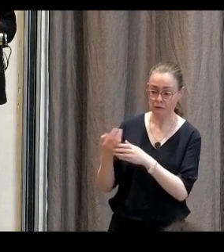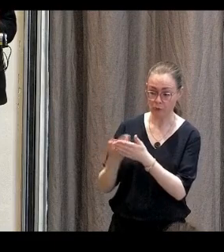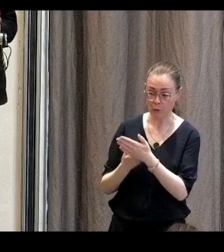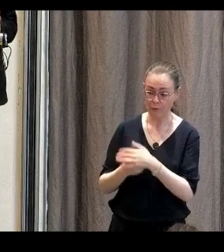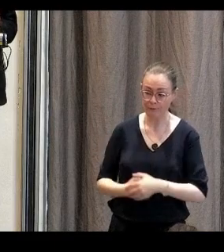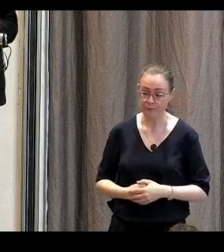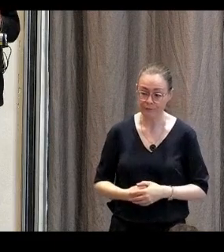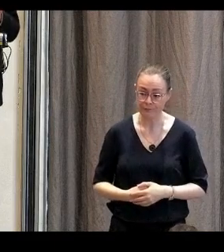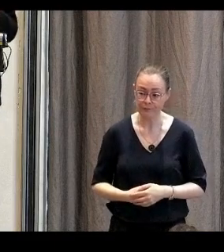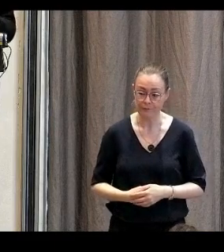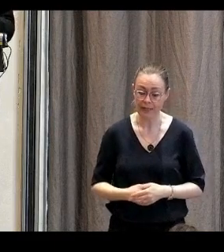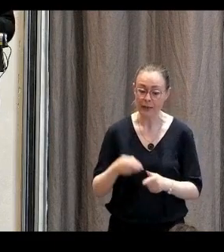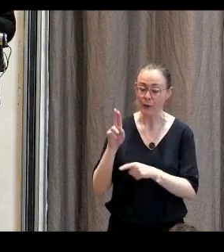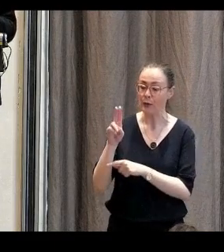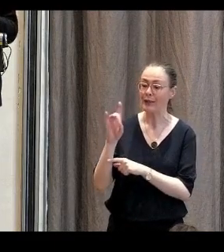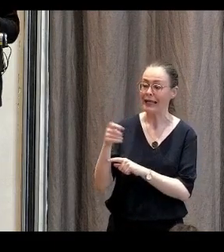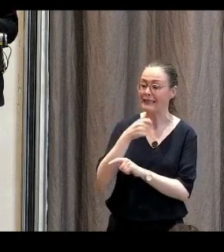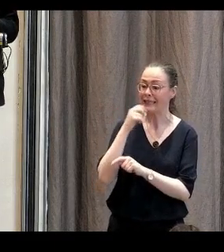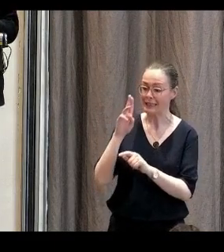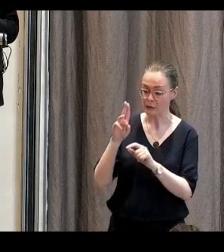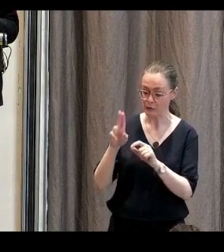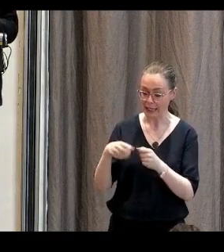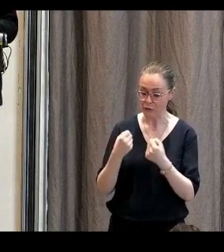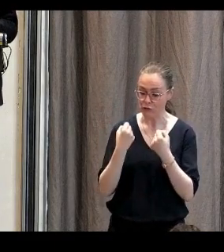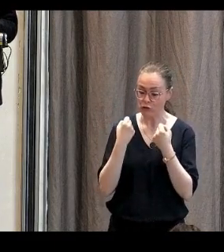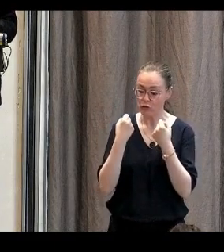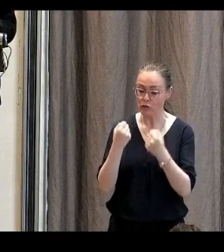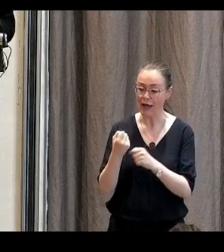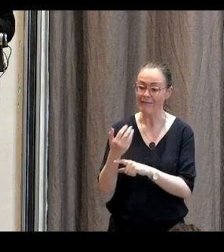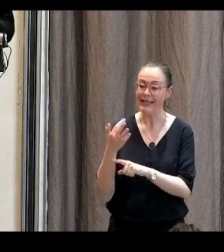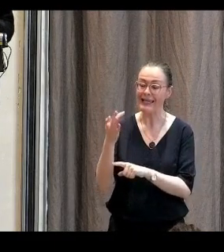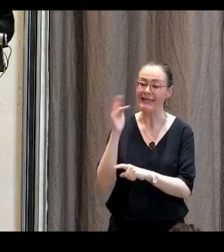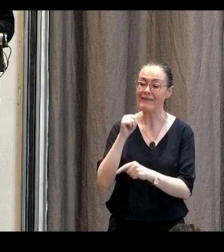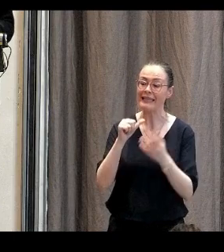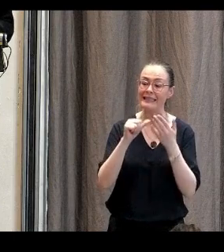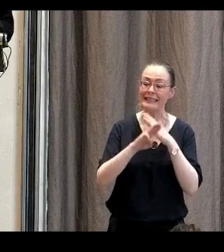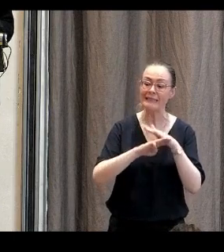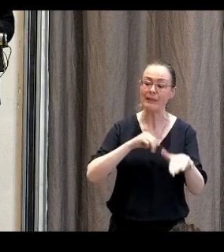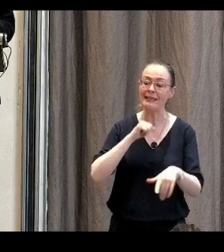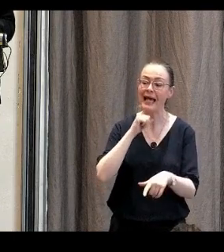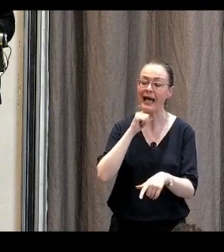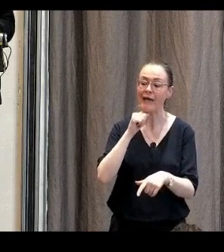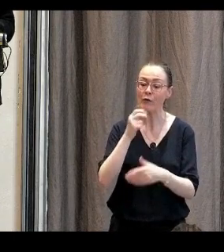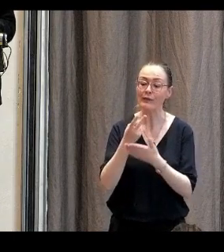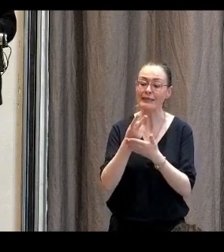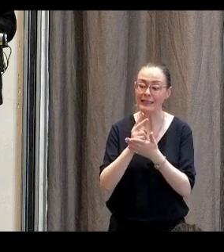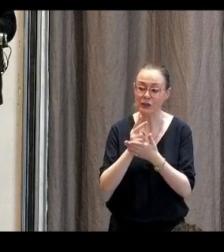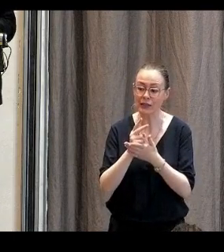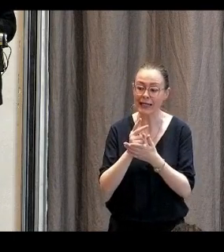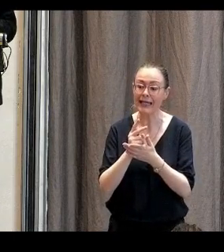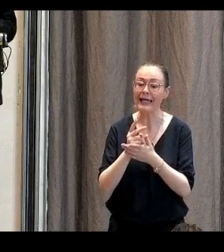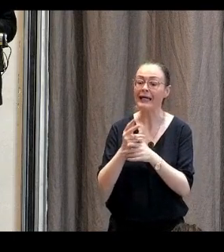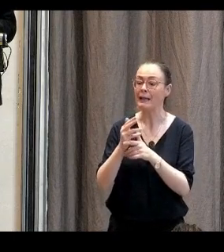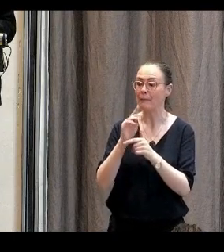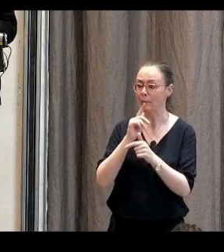So the UK says that you can drive if you've been 6 months without a seizure, provided there aren't risk